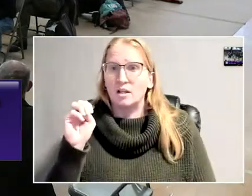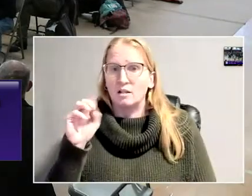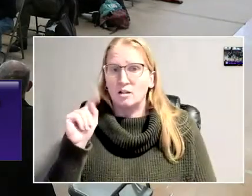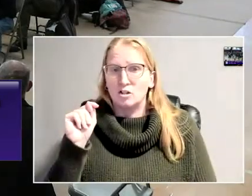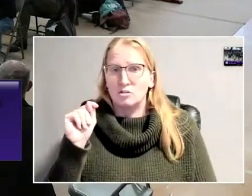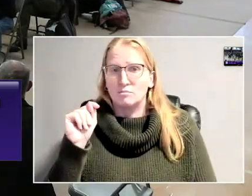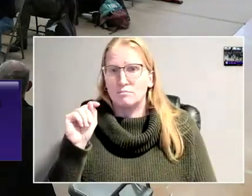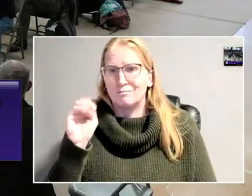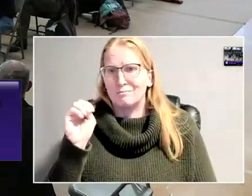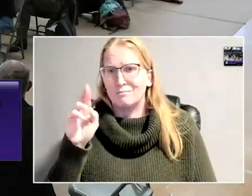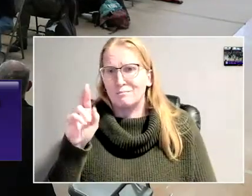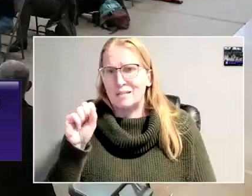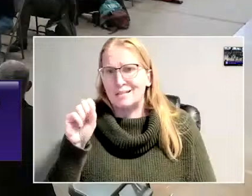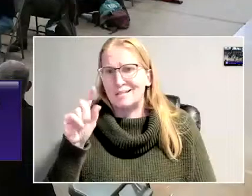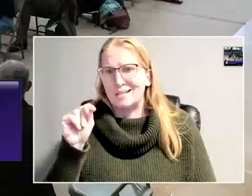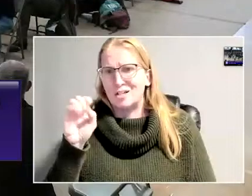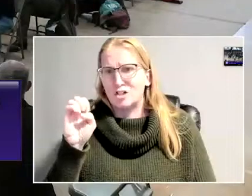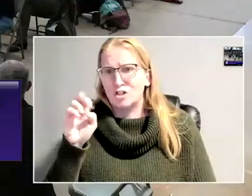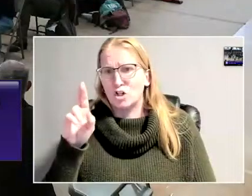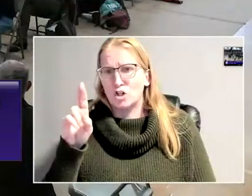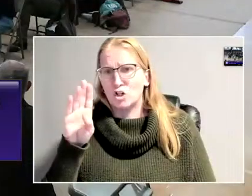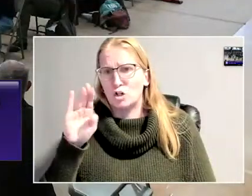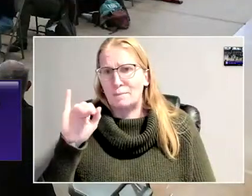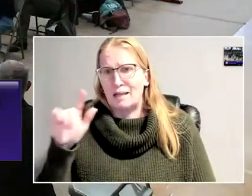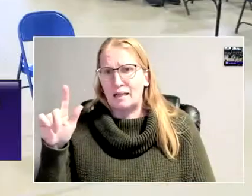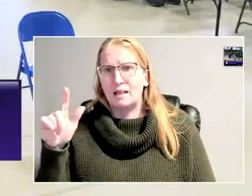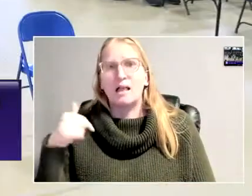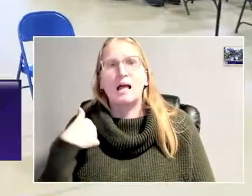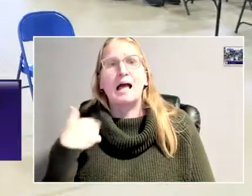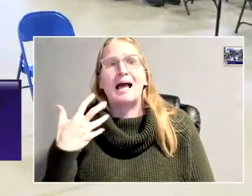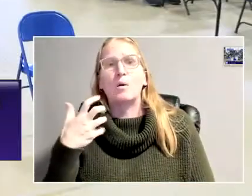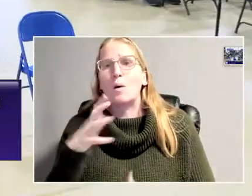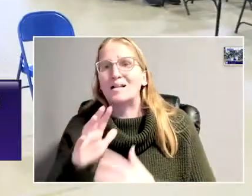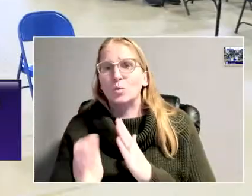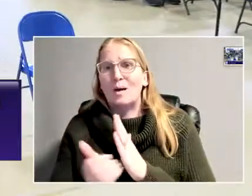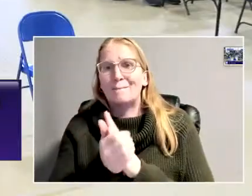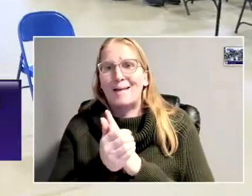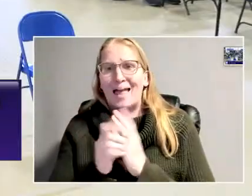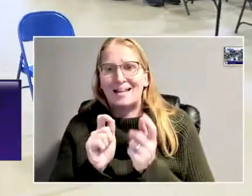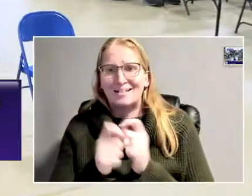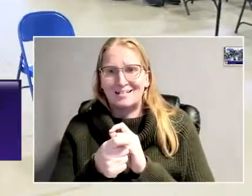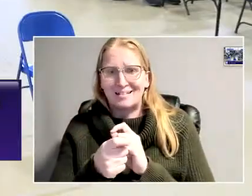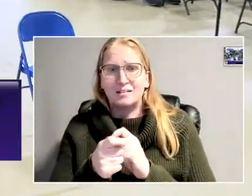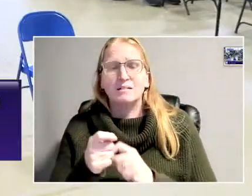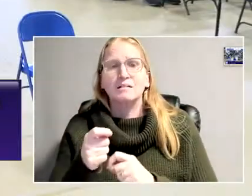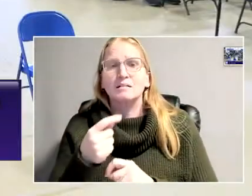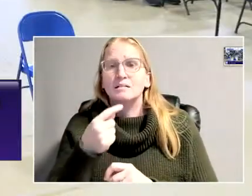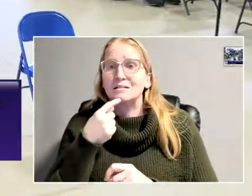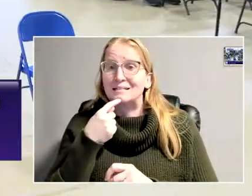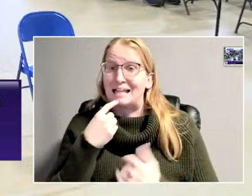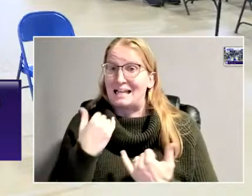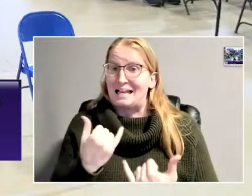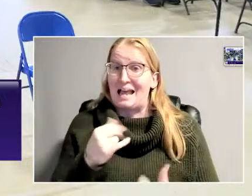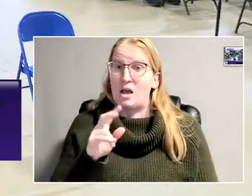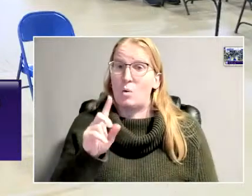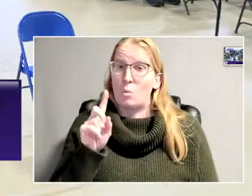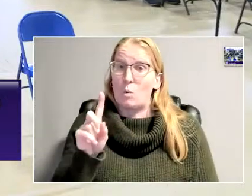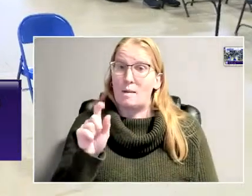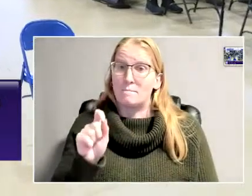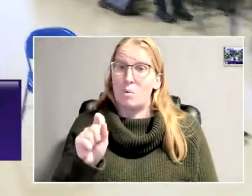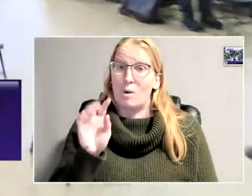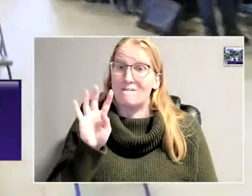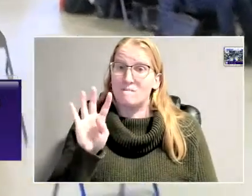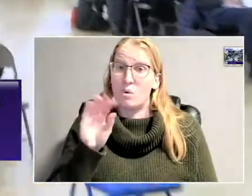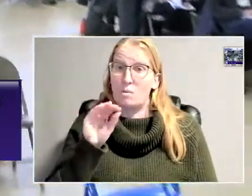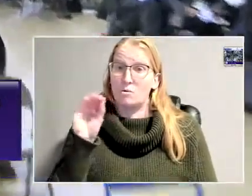turbo I'd like to amend uh this article please um from 1.4% to 2% is